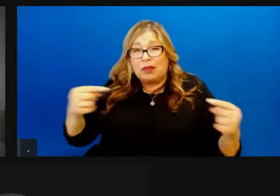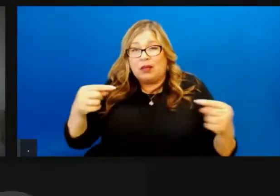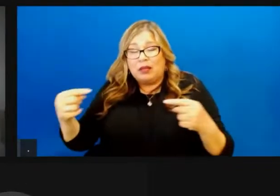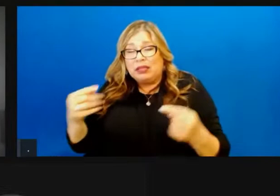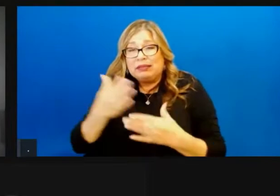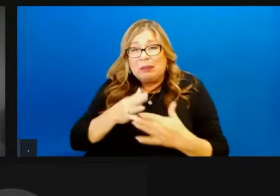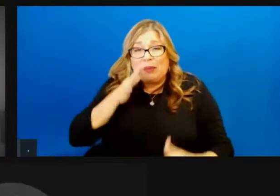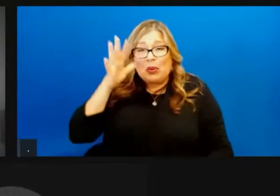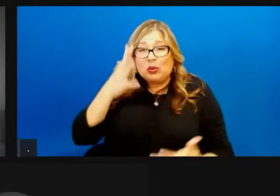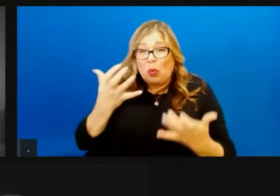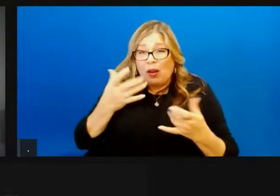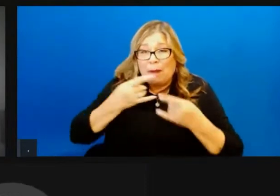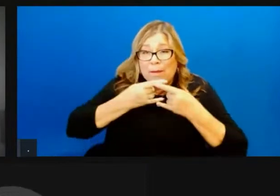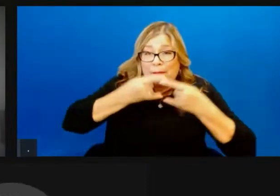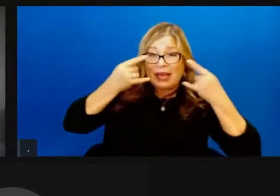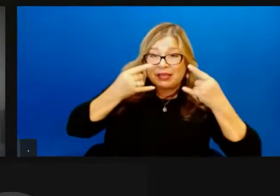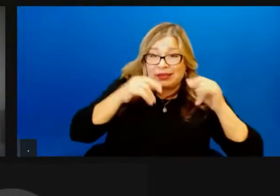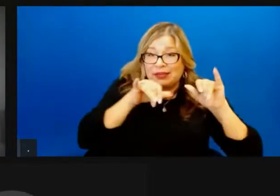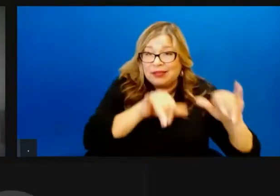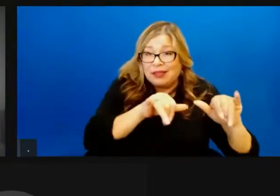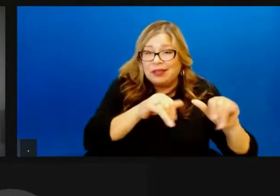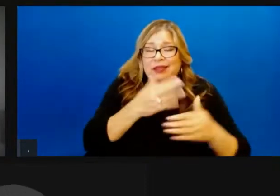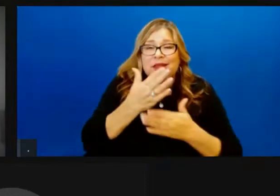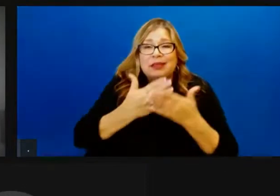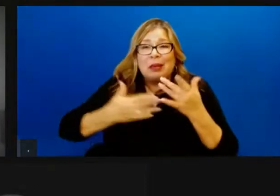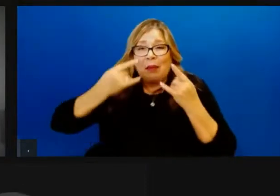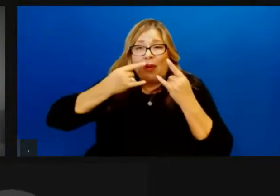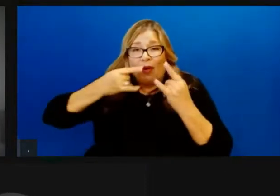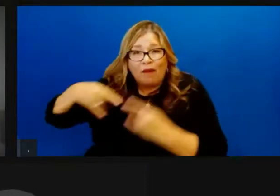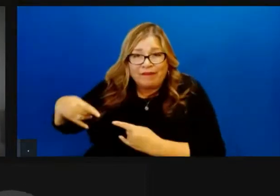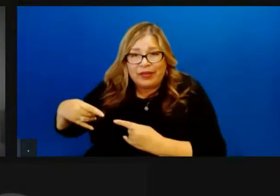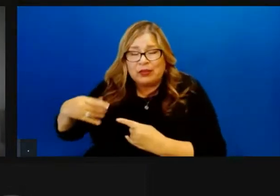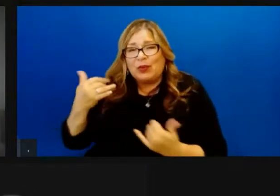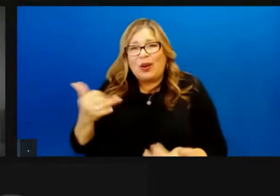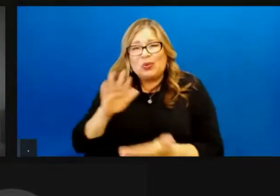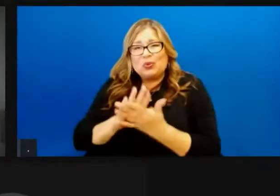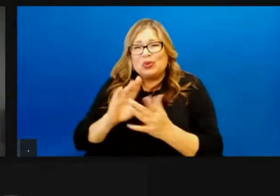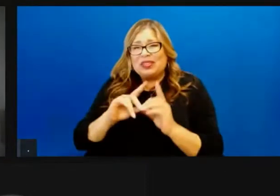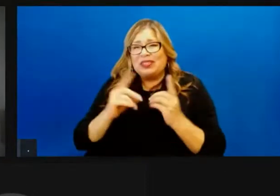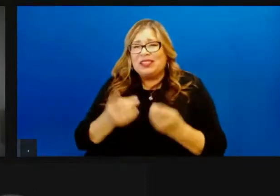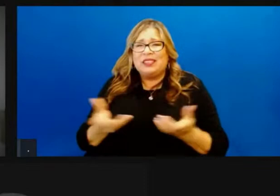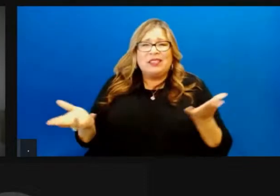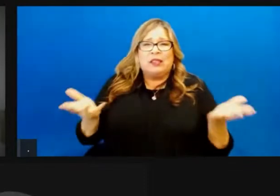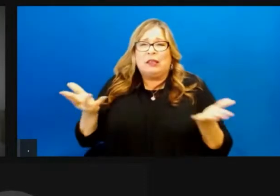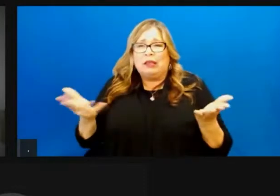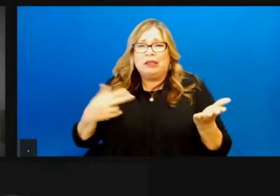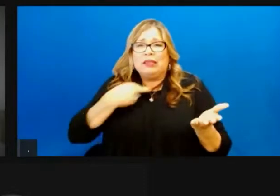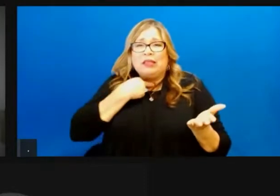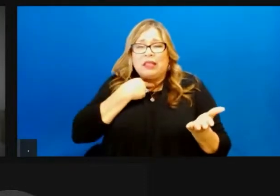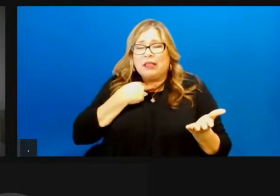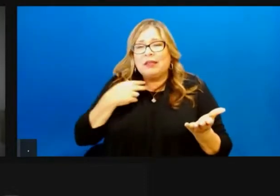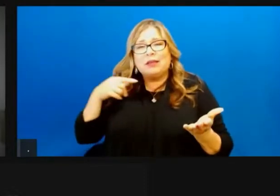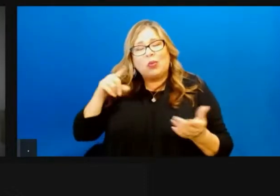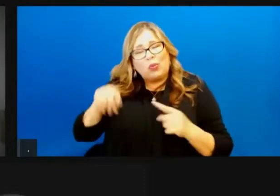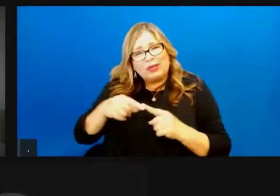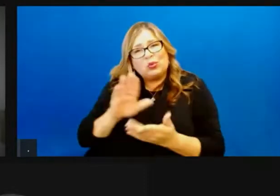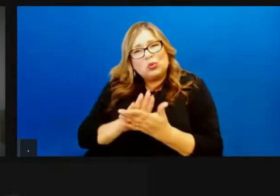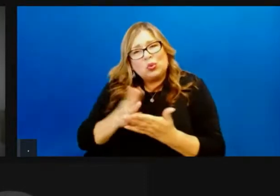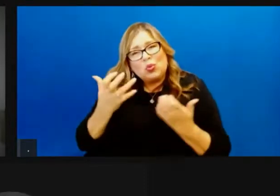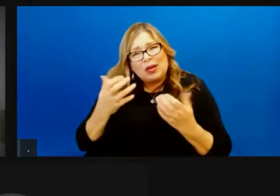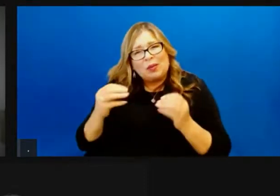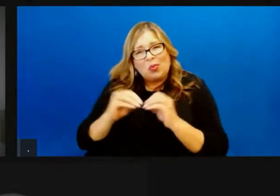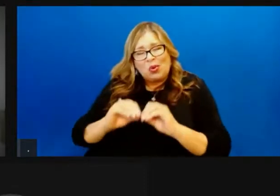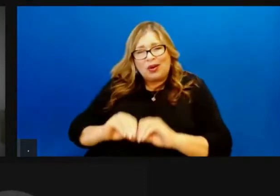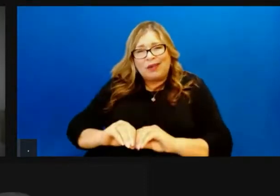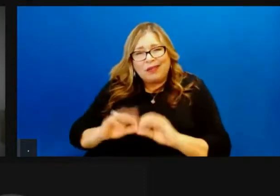on. And it just seems to put them in a vise where all along they've been really wishing for more clarity and direction from the state, where they could